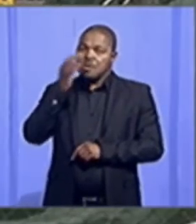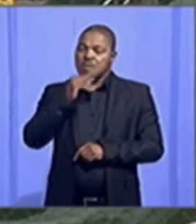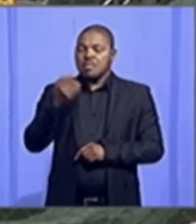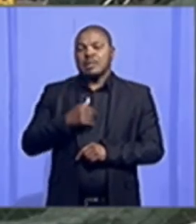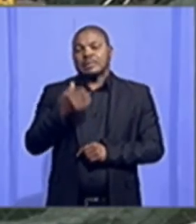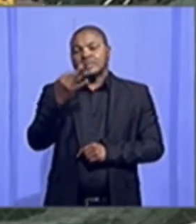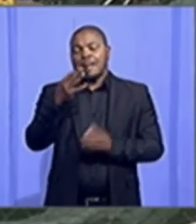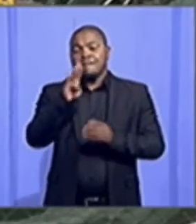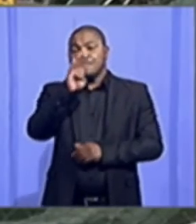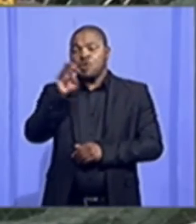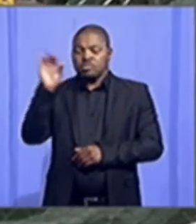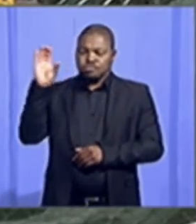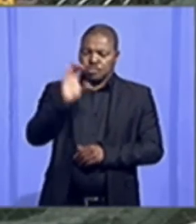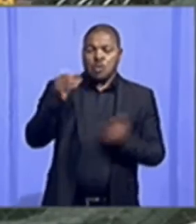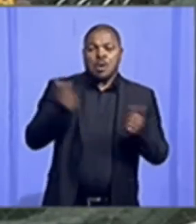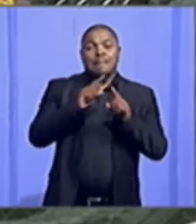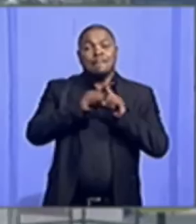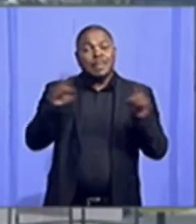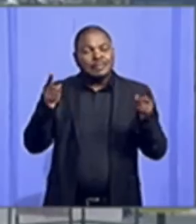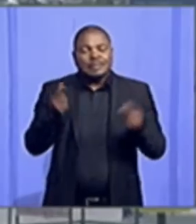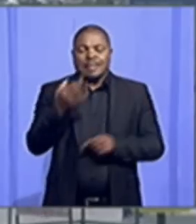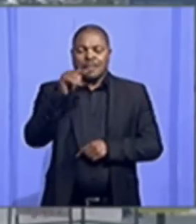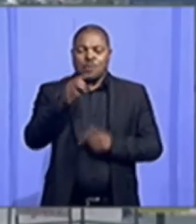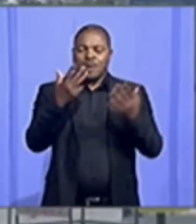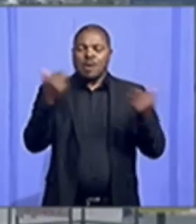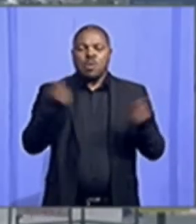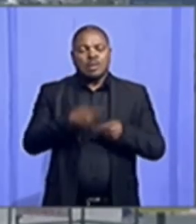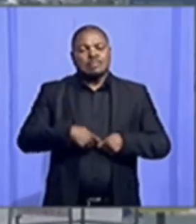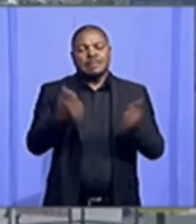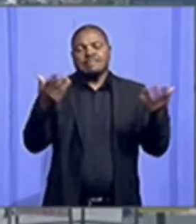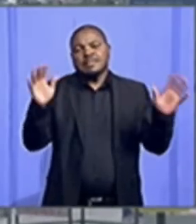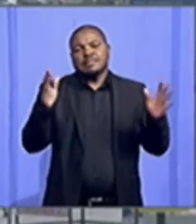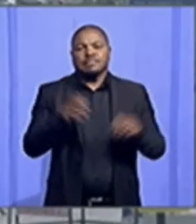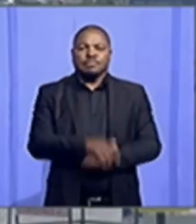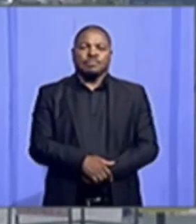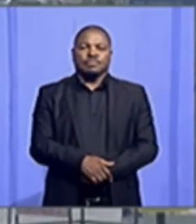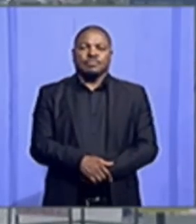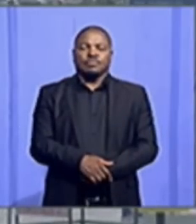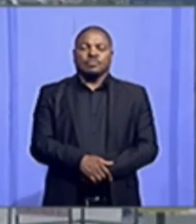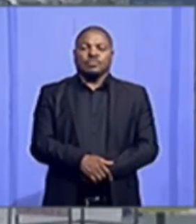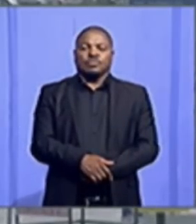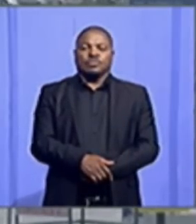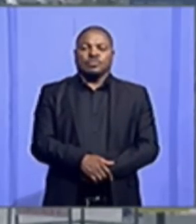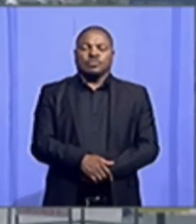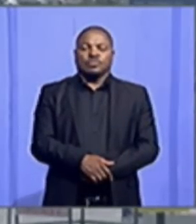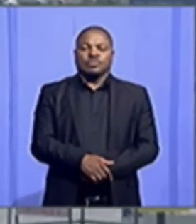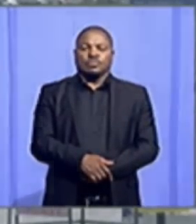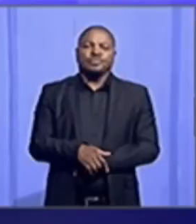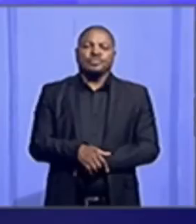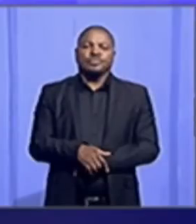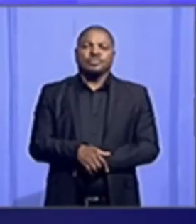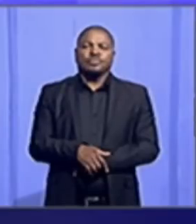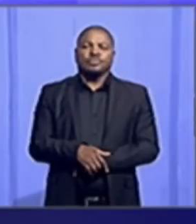projeke e. Fela e setse e dirisitse dibilione di le 3.9. Itumeleng Khajane, SABC News, Rustenburg.